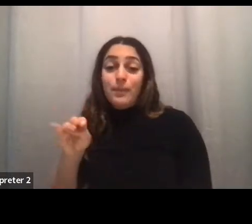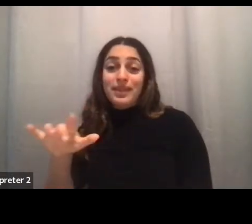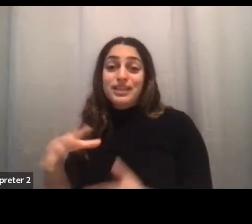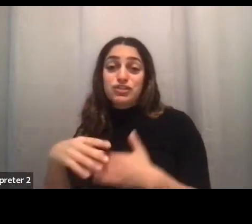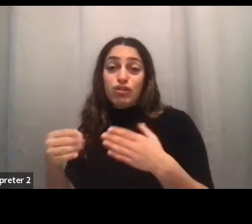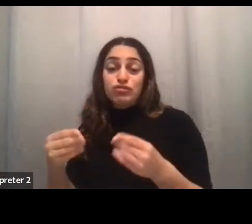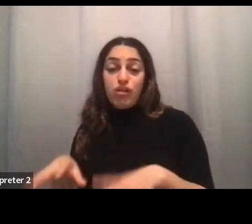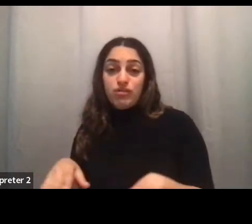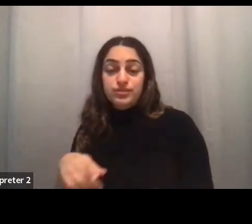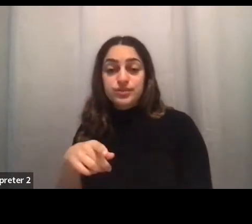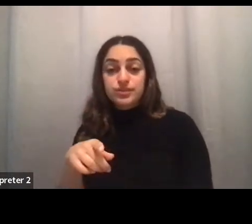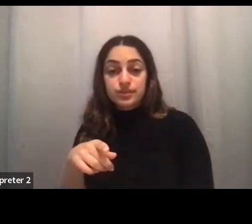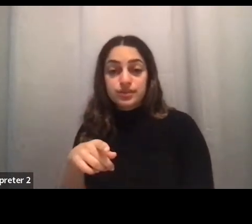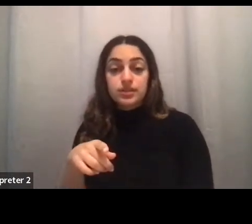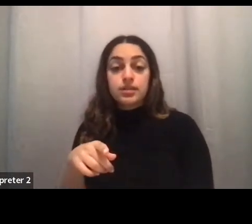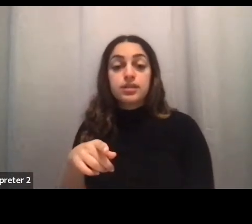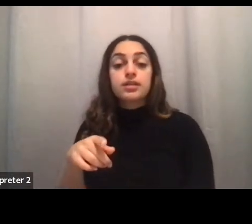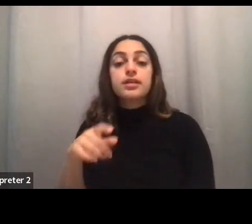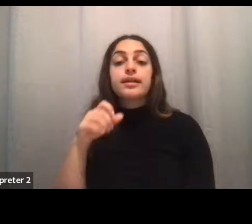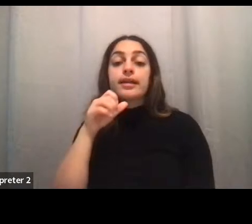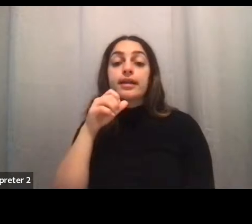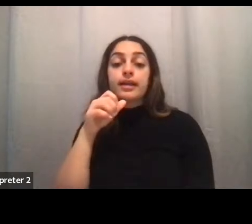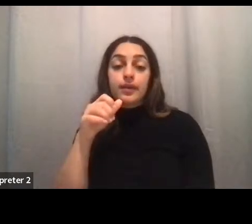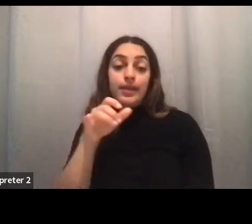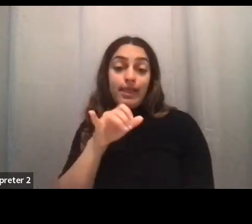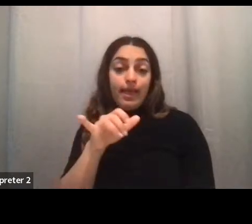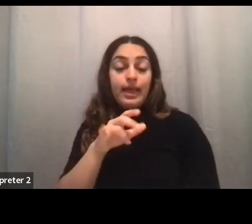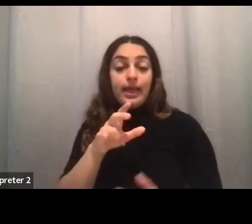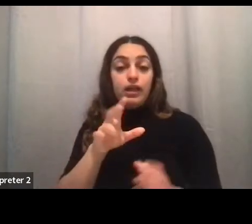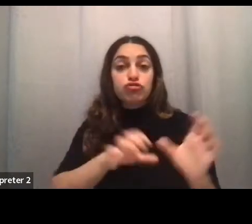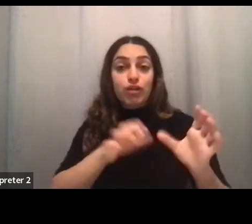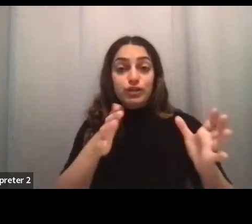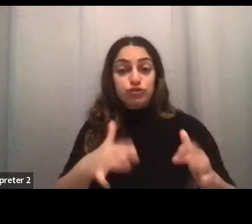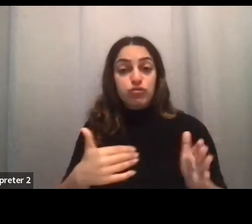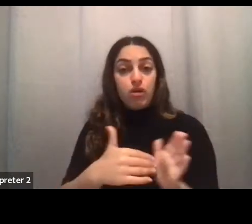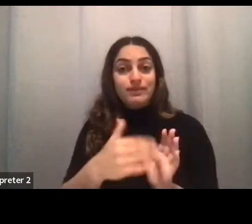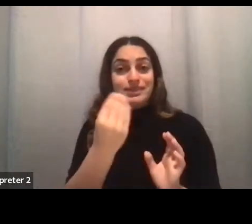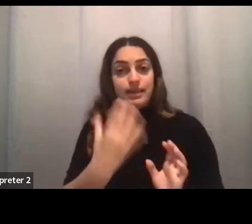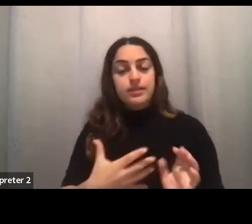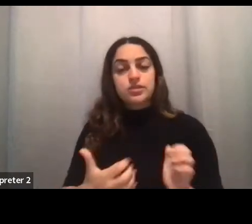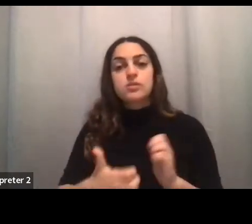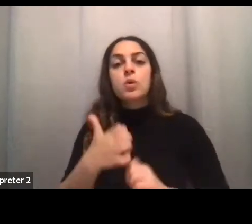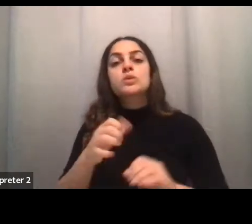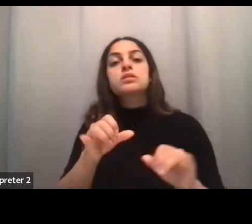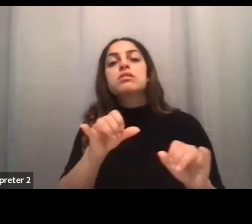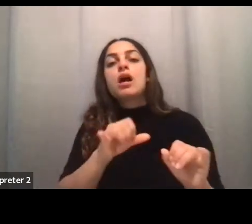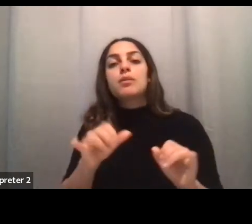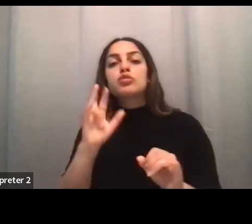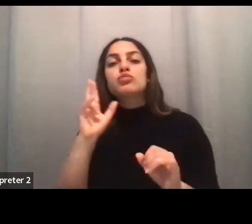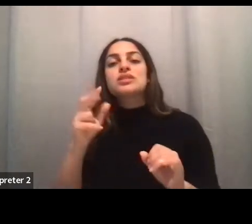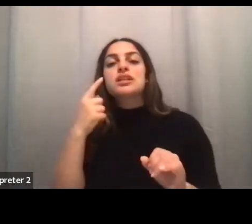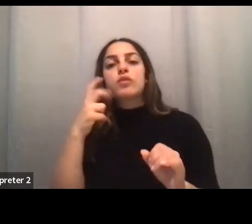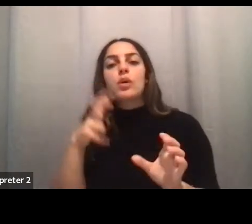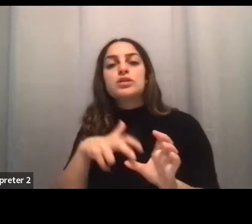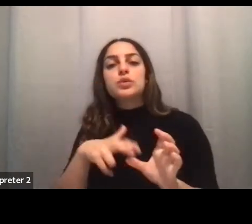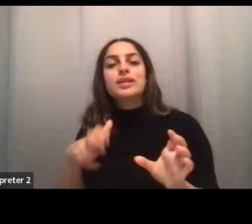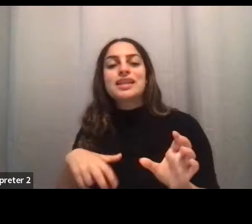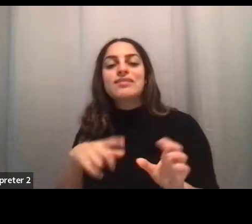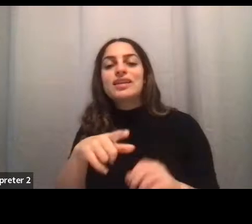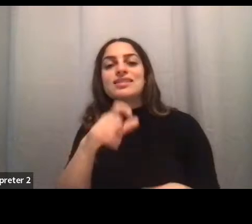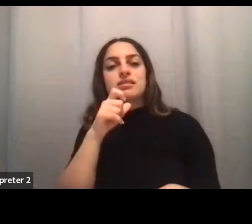what contractors often tell us the most common reason for wanting to leave is not child